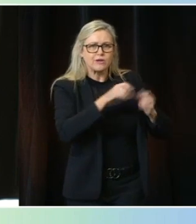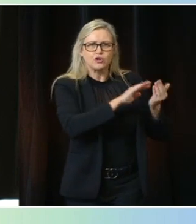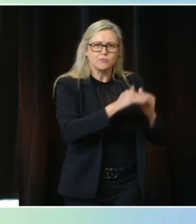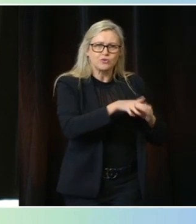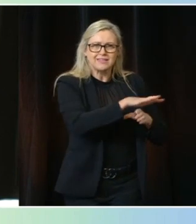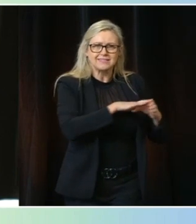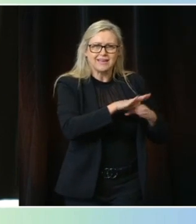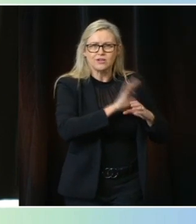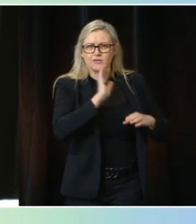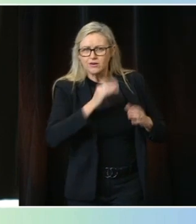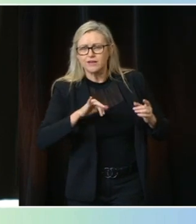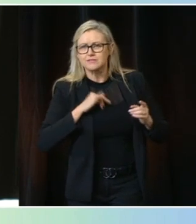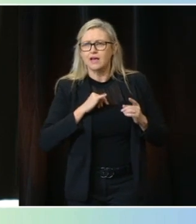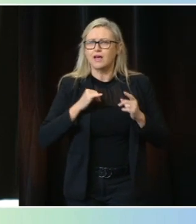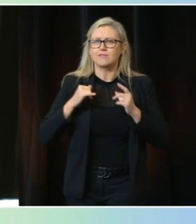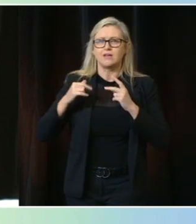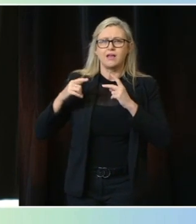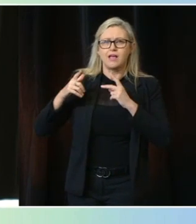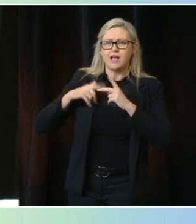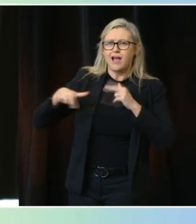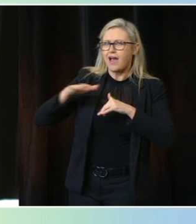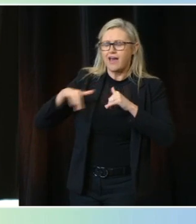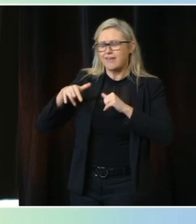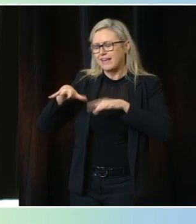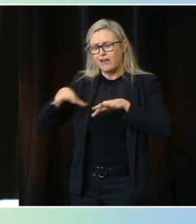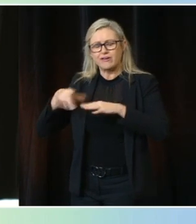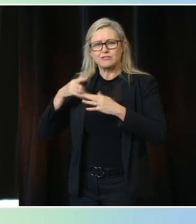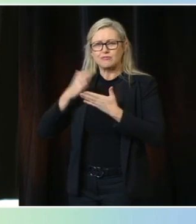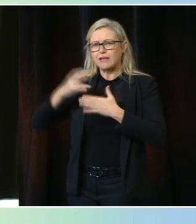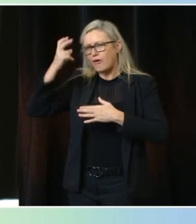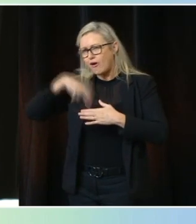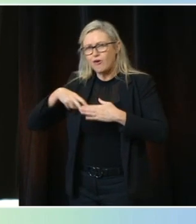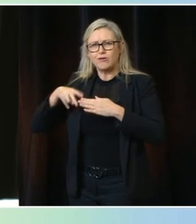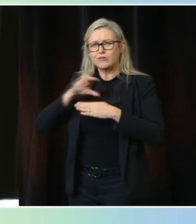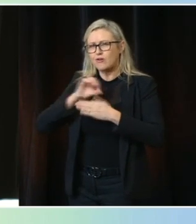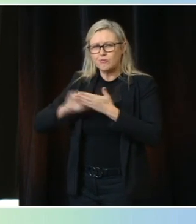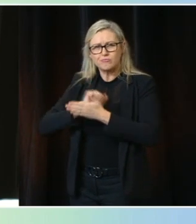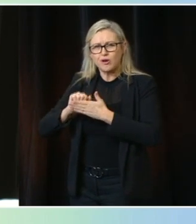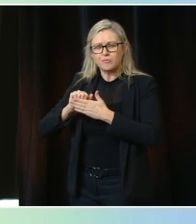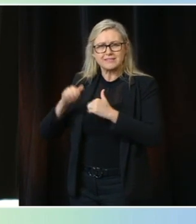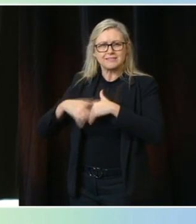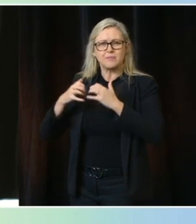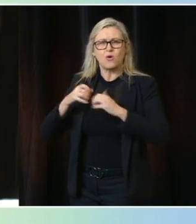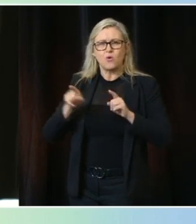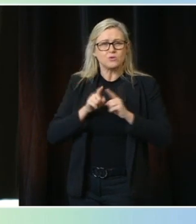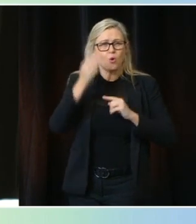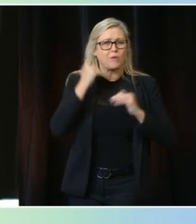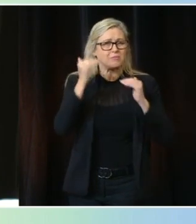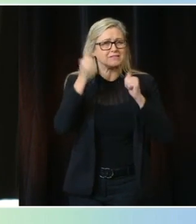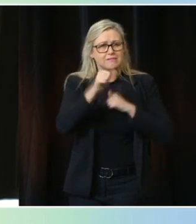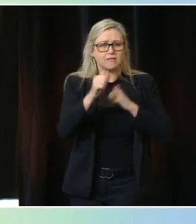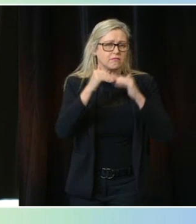energy grid which is simply passed to choose by date structural barriers that deny women equality